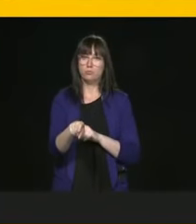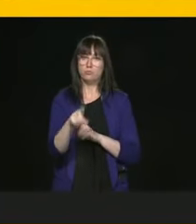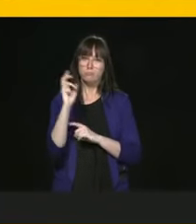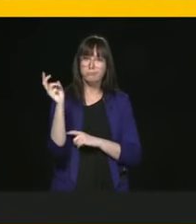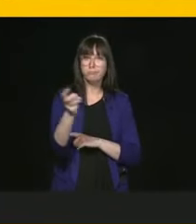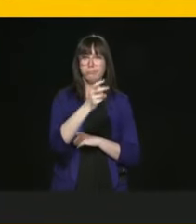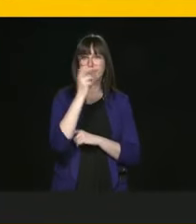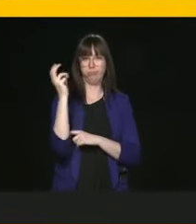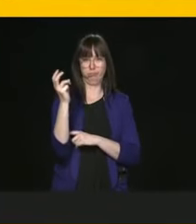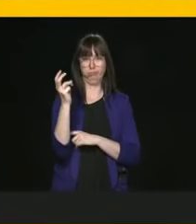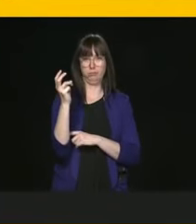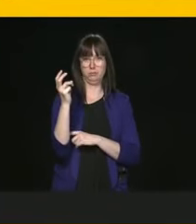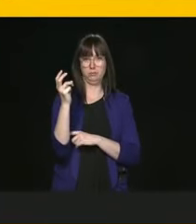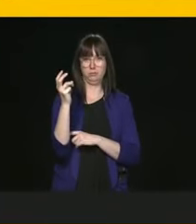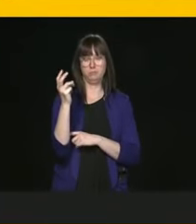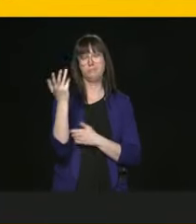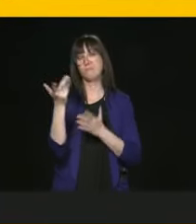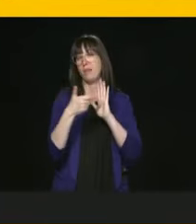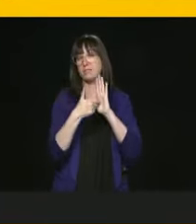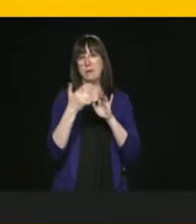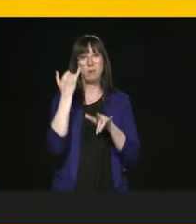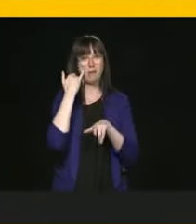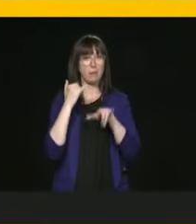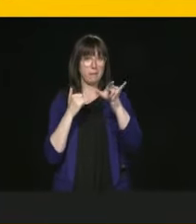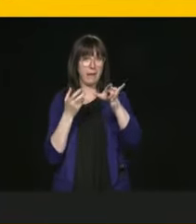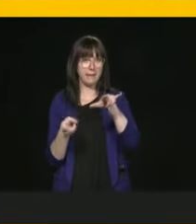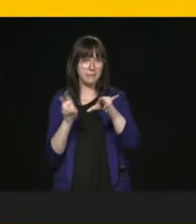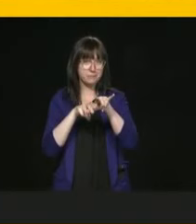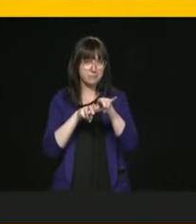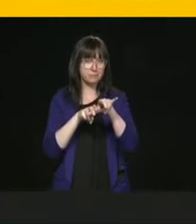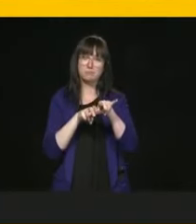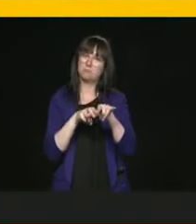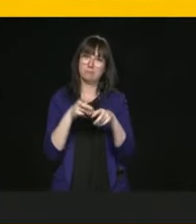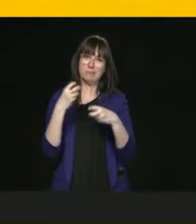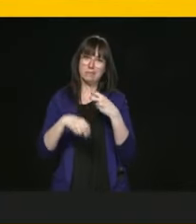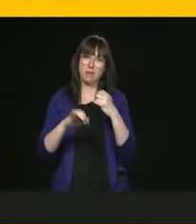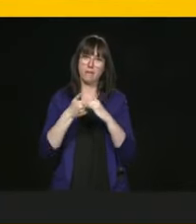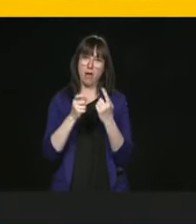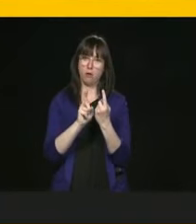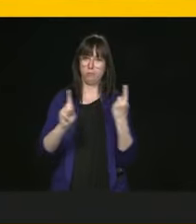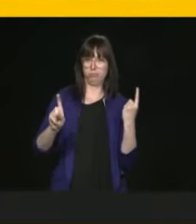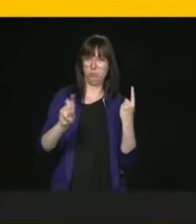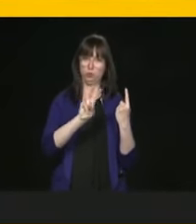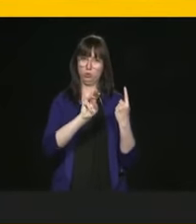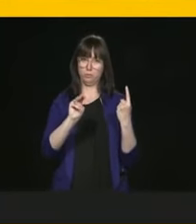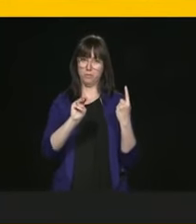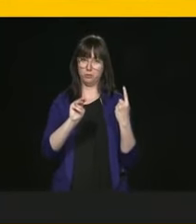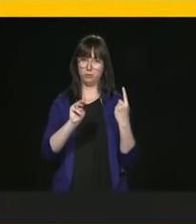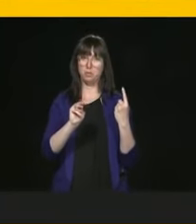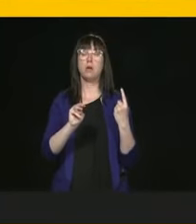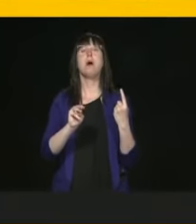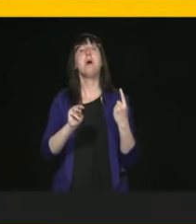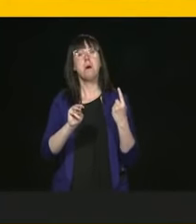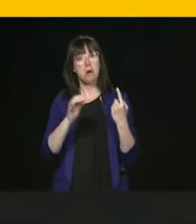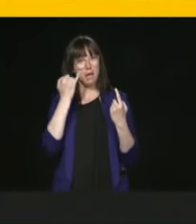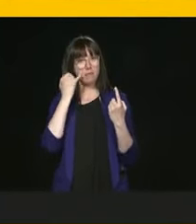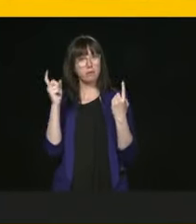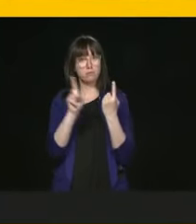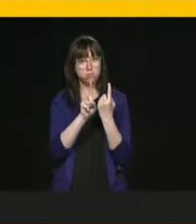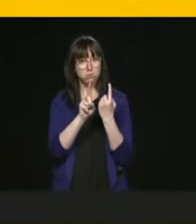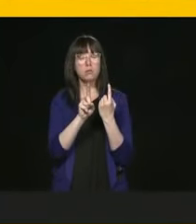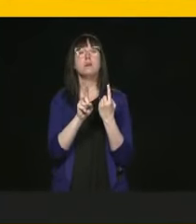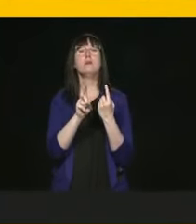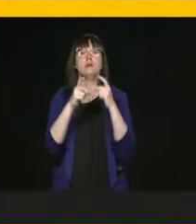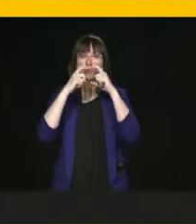plane, is very difficult to achieve. Now, regarding the measures being put in place, once we begin